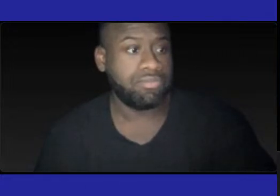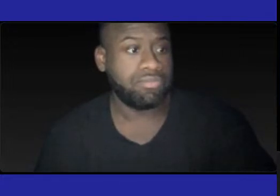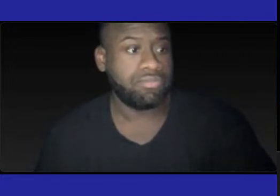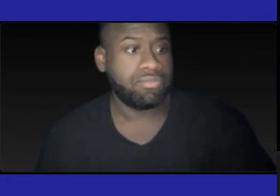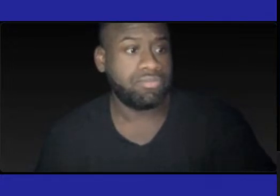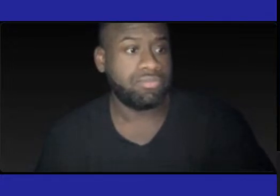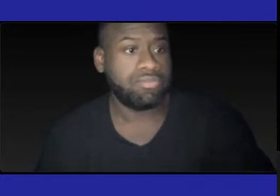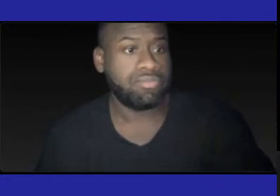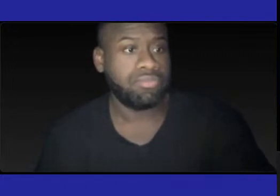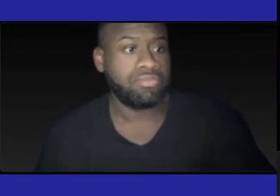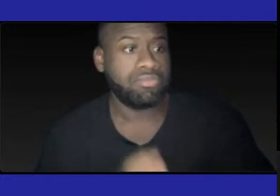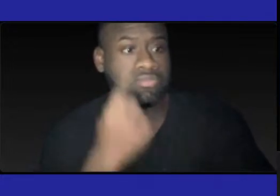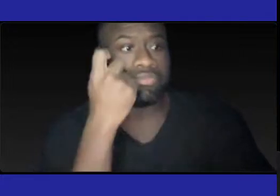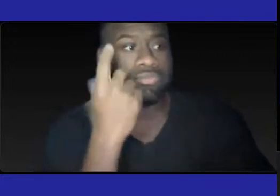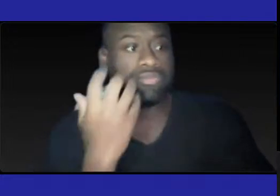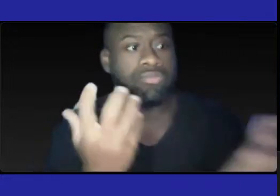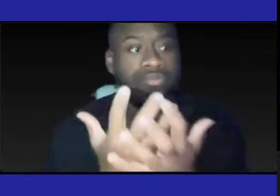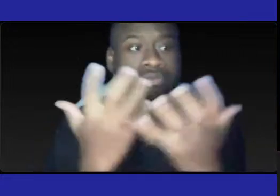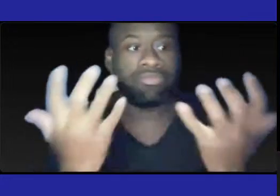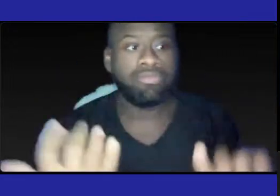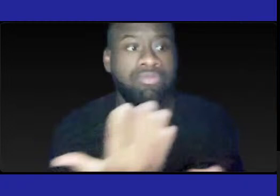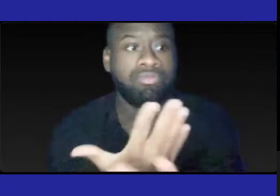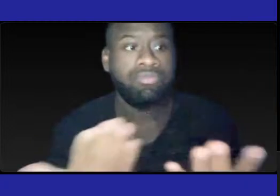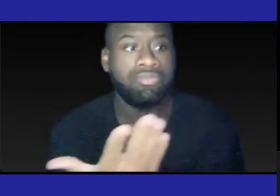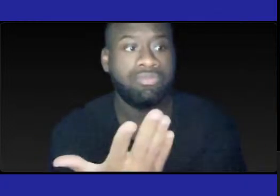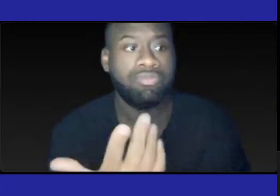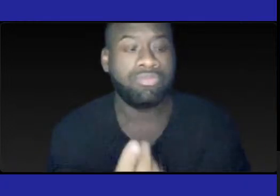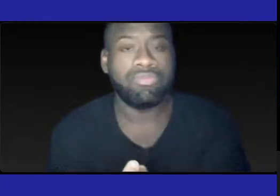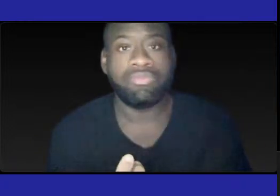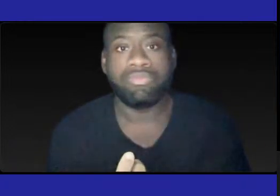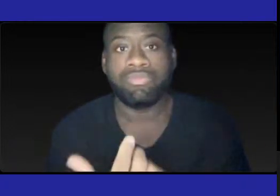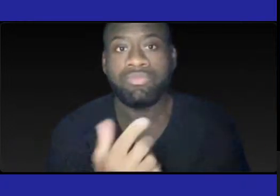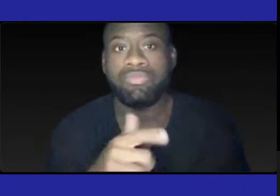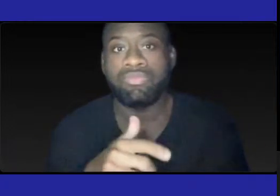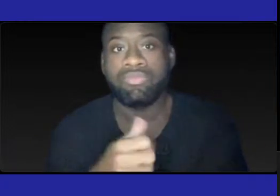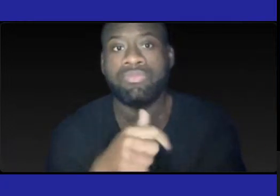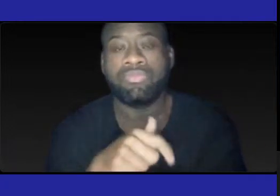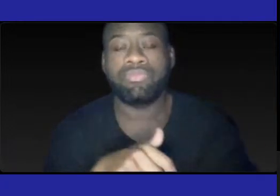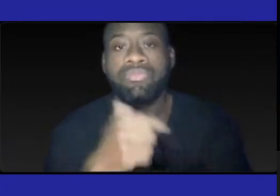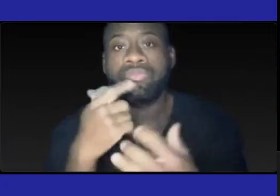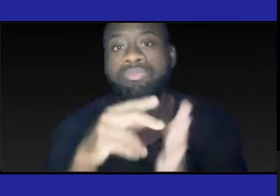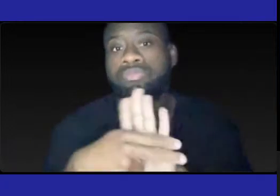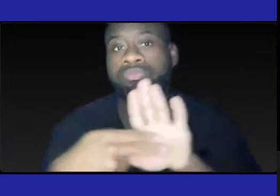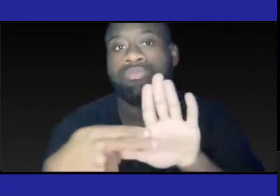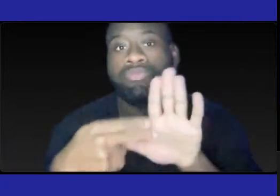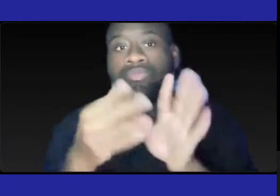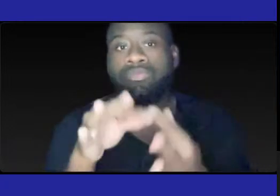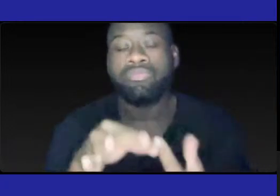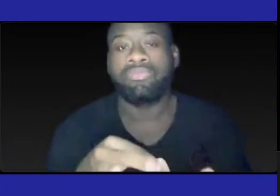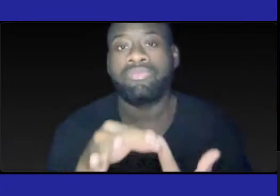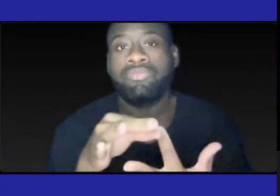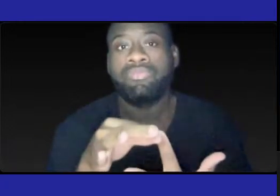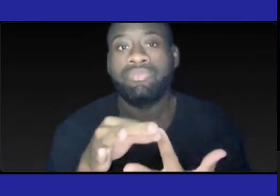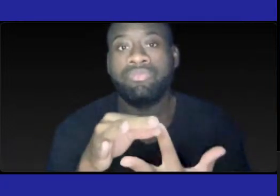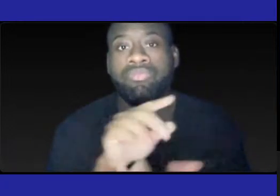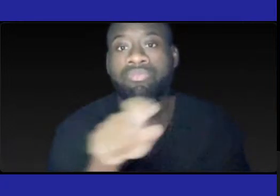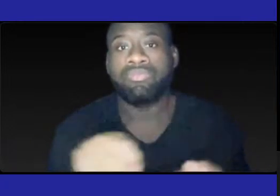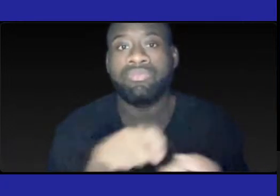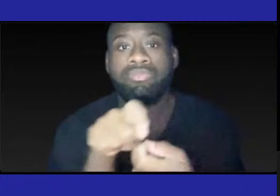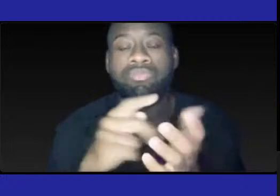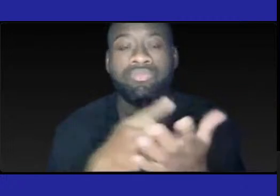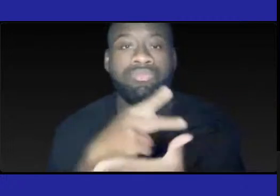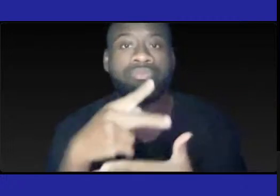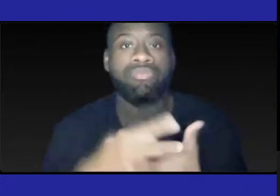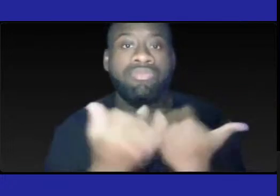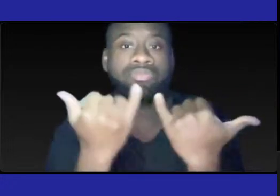doing many things in the CMO's office, and I take advantage of this time to highlight specific programs. So this morning we will be focusing on Women's